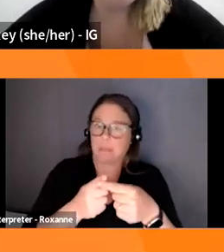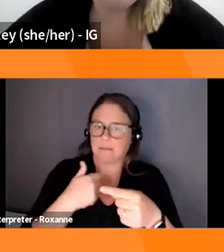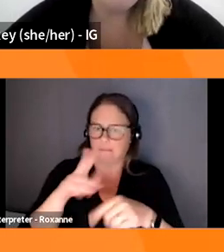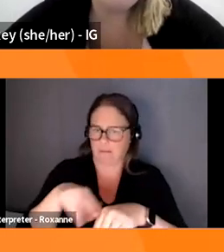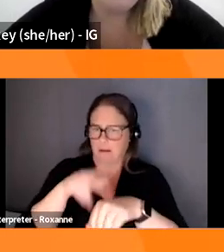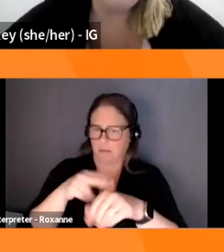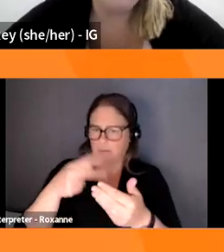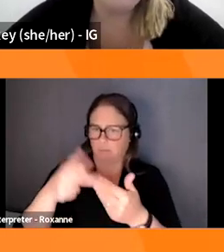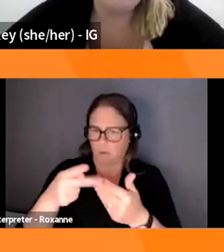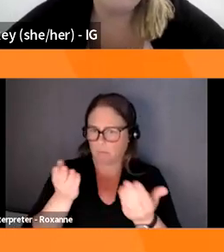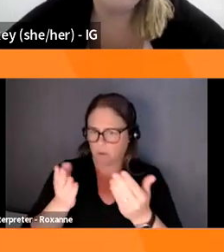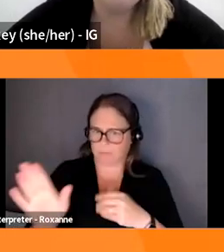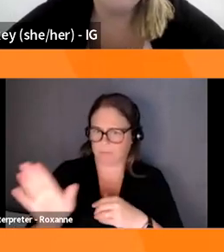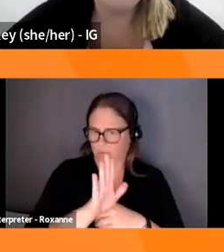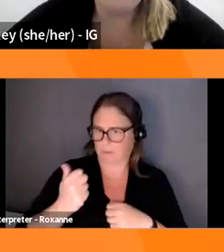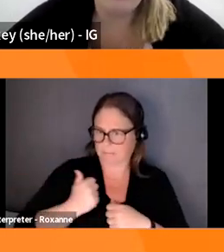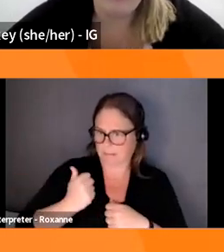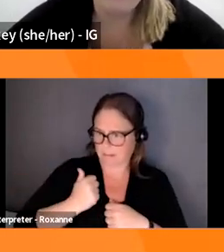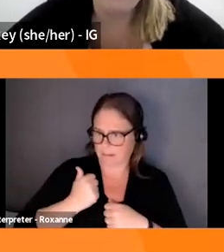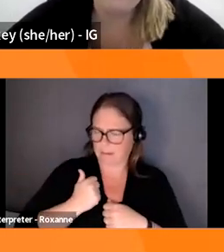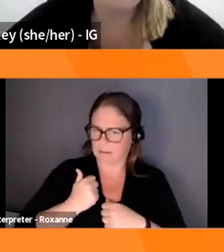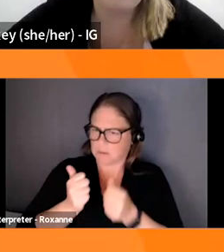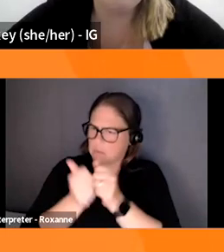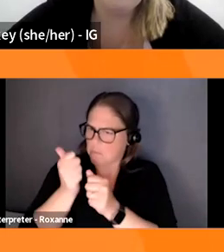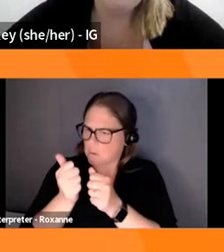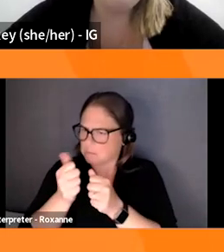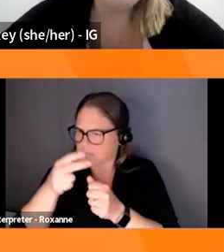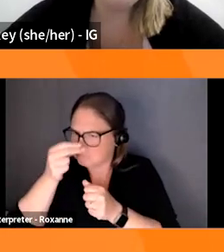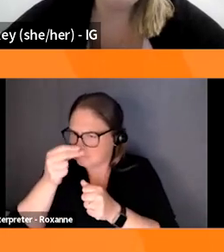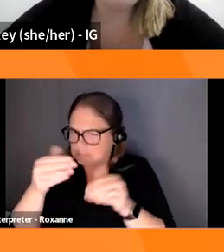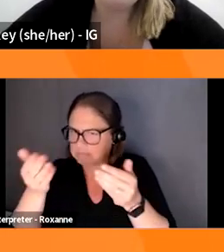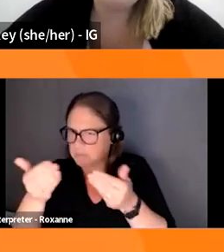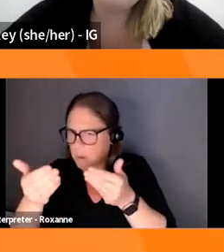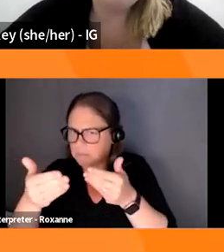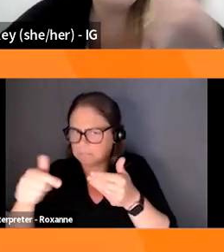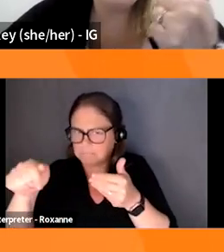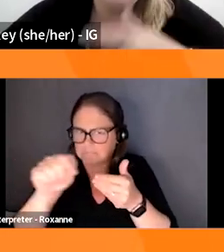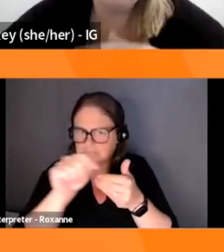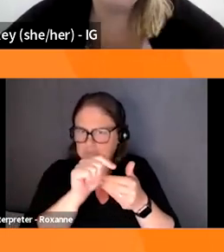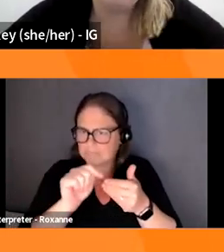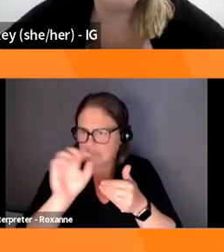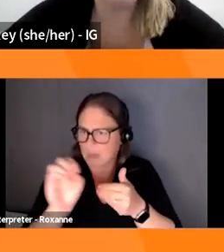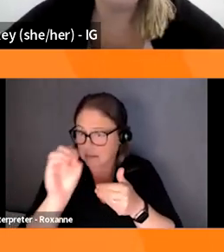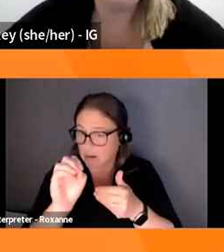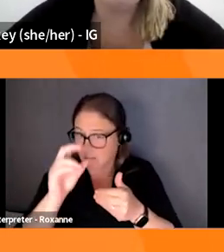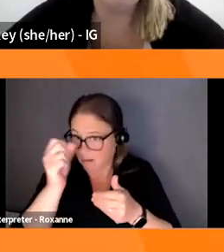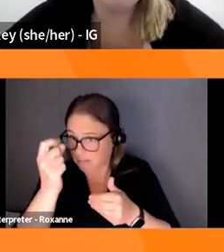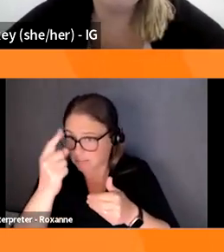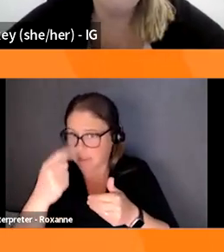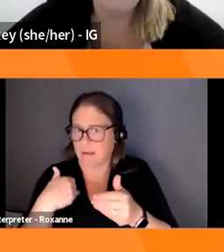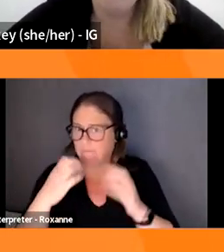while most of our clients are here and close by in Ontario, we actually have clients in BC all the way to Nova